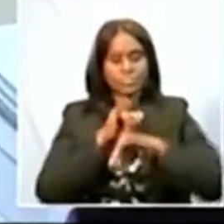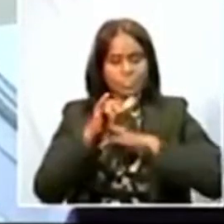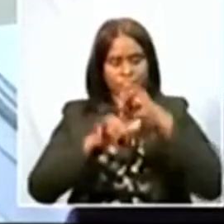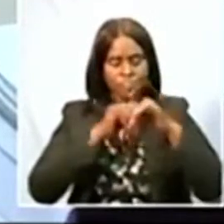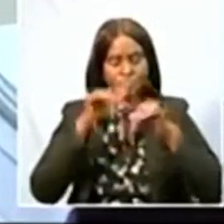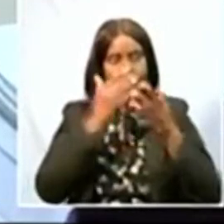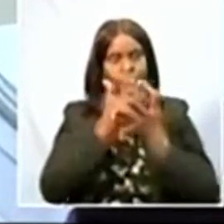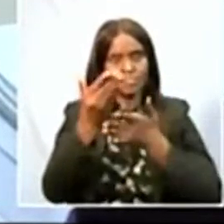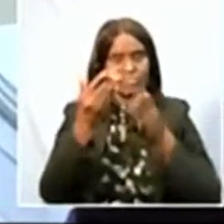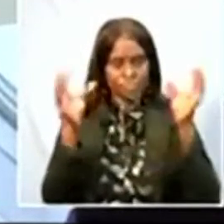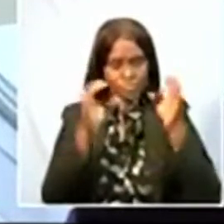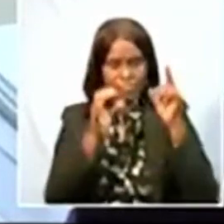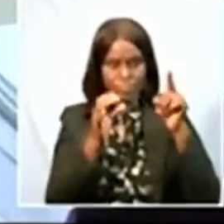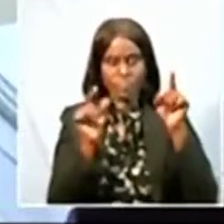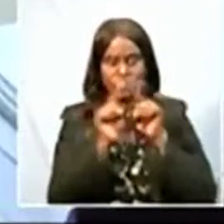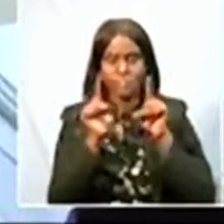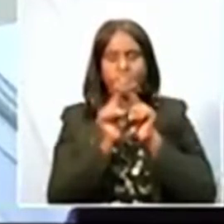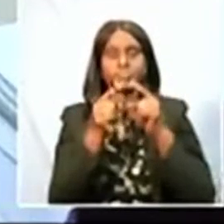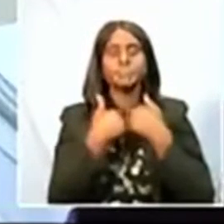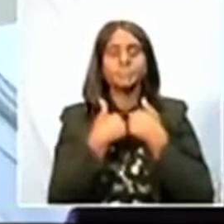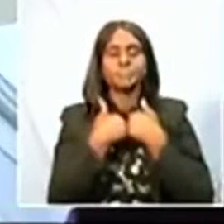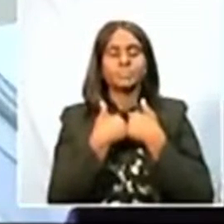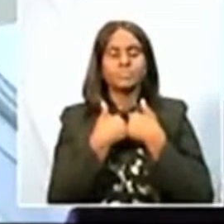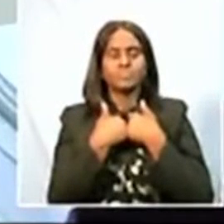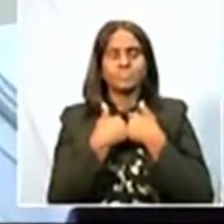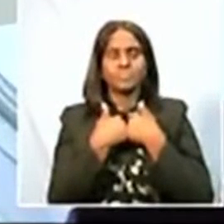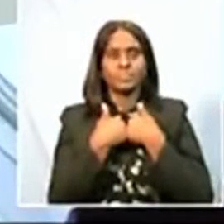the procurement committee and having